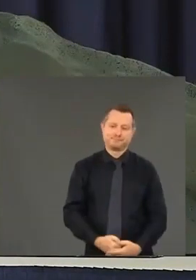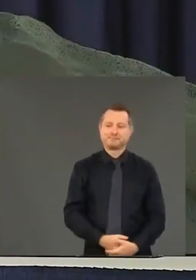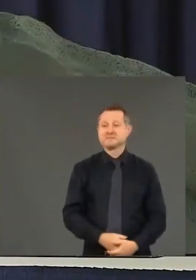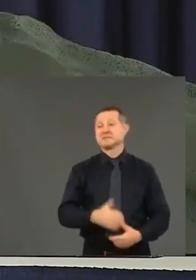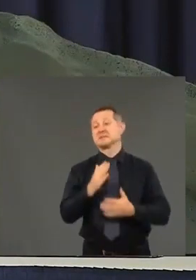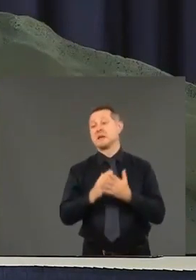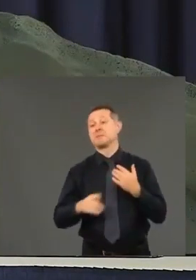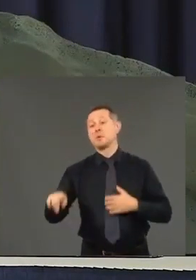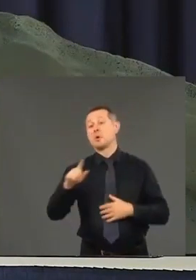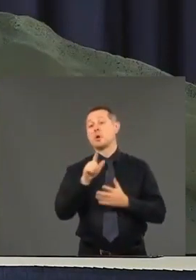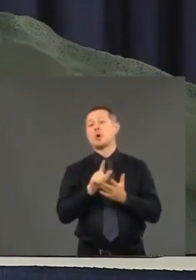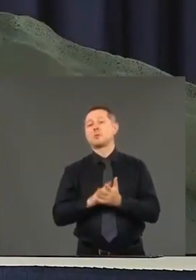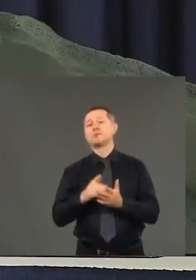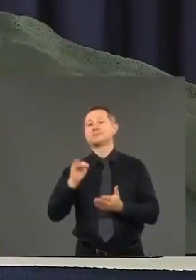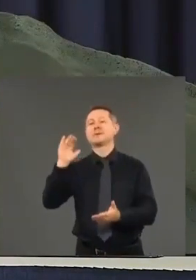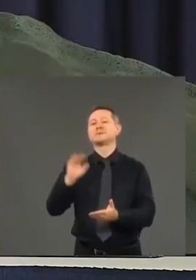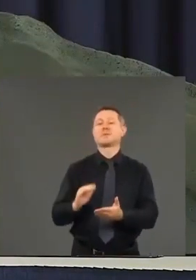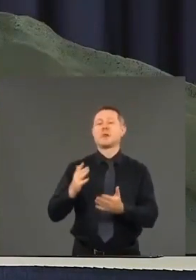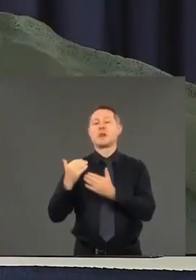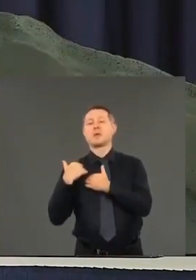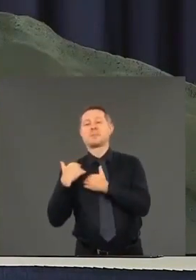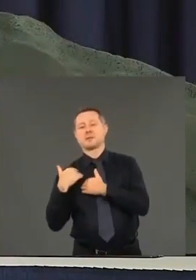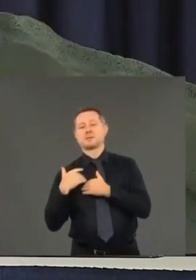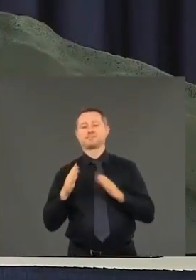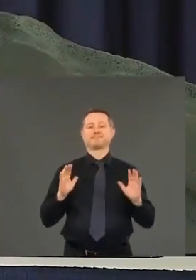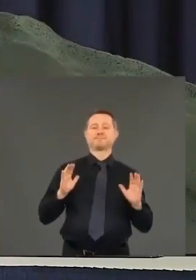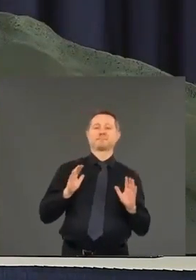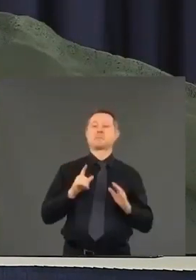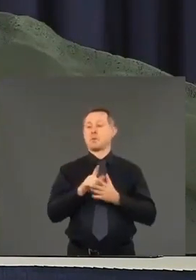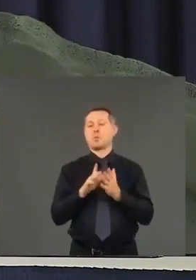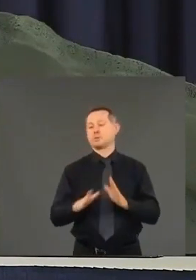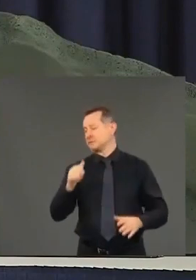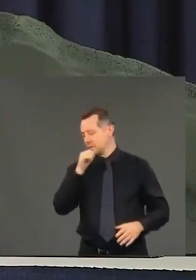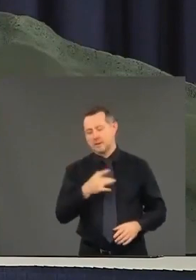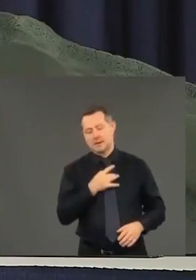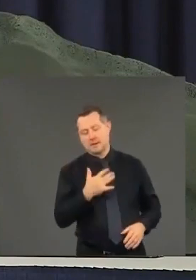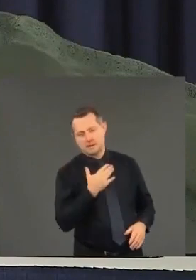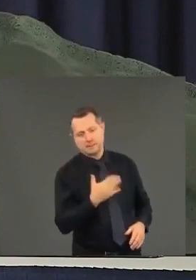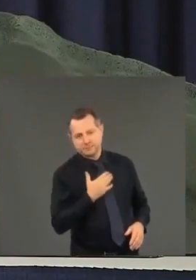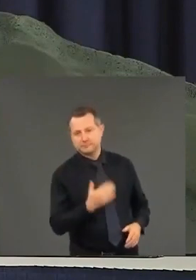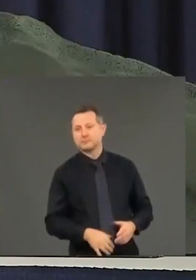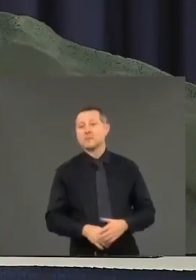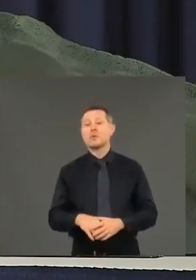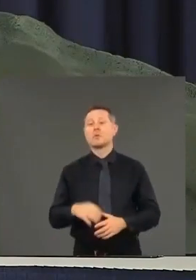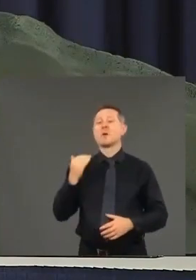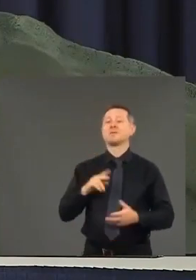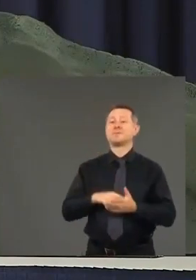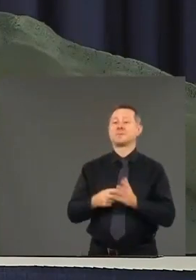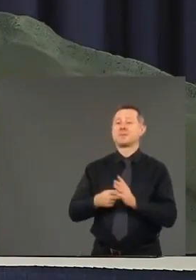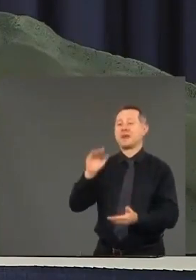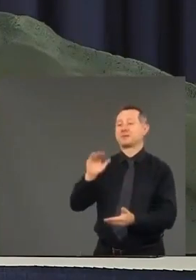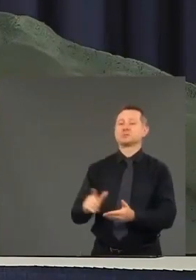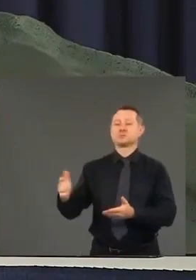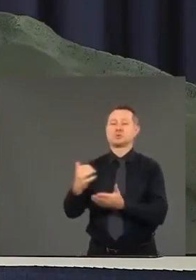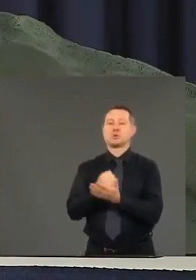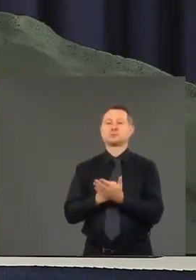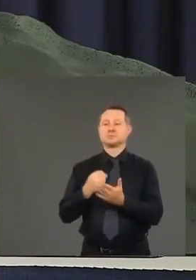limit liability, which tort lawyers don't like, because it could theoretically limit the number of